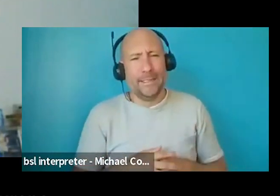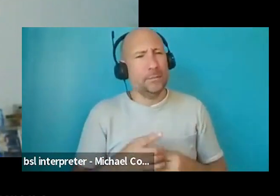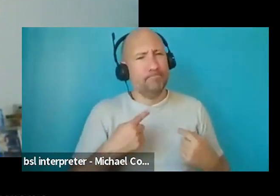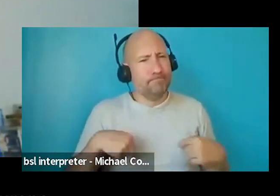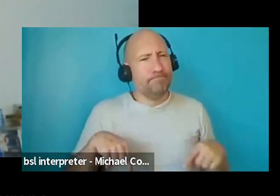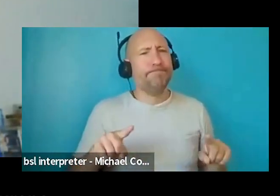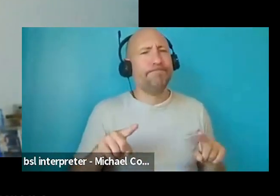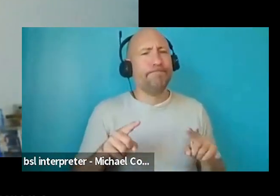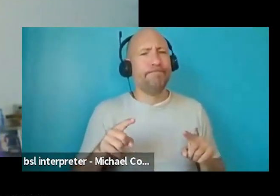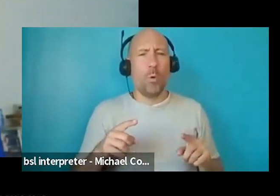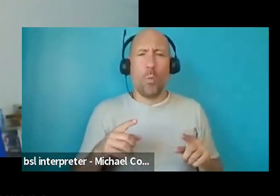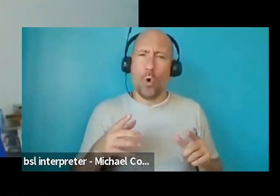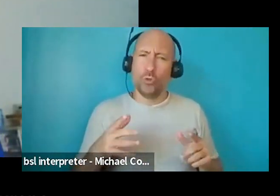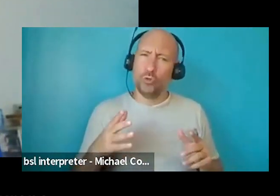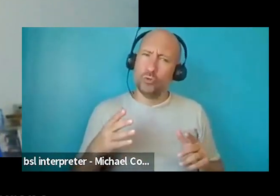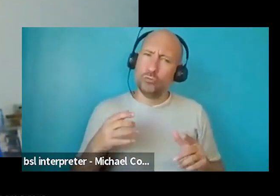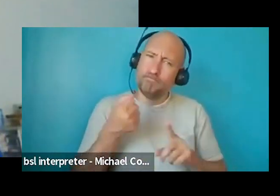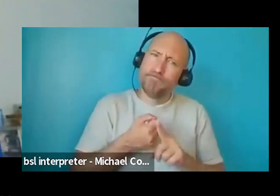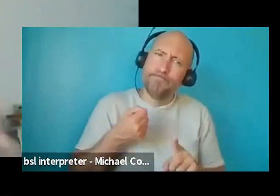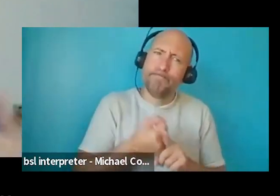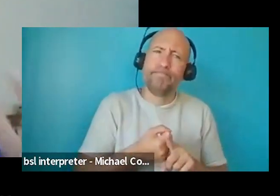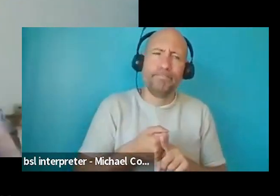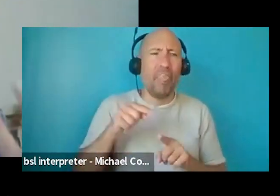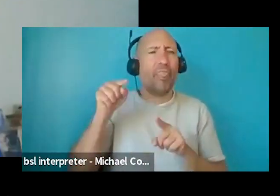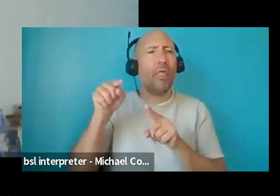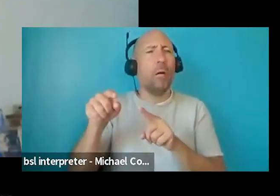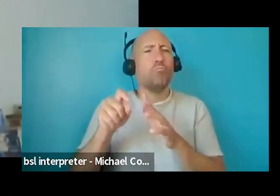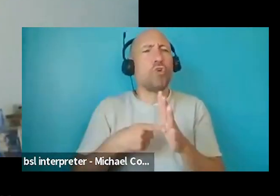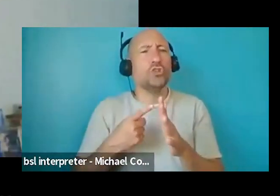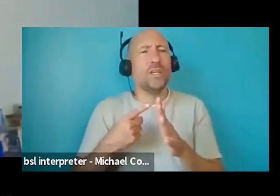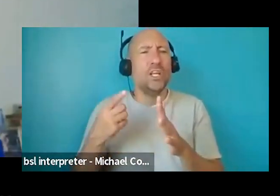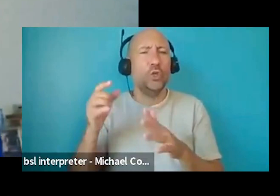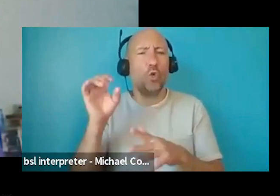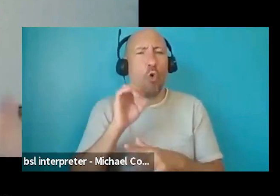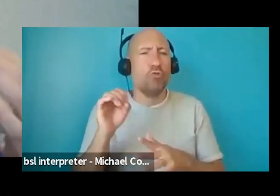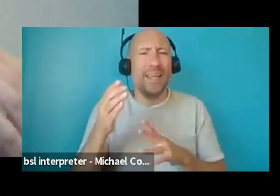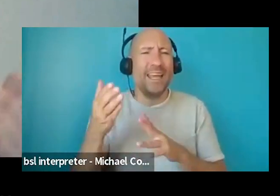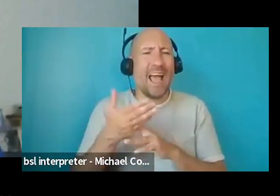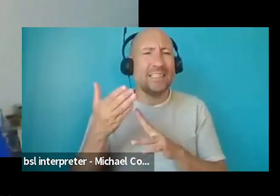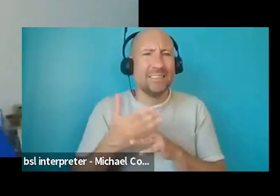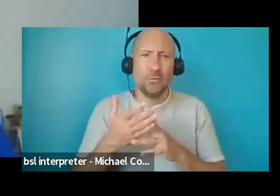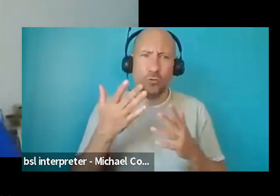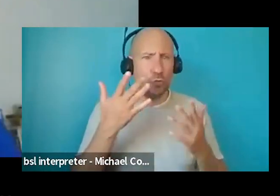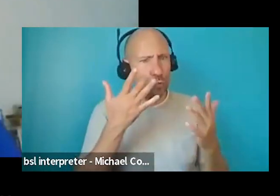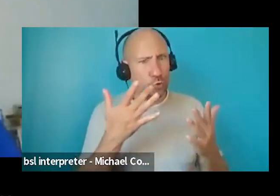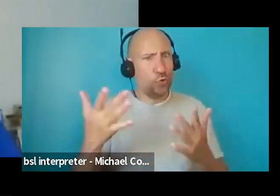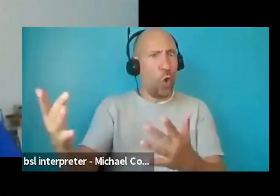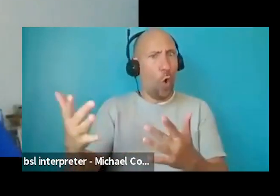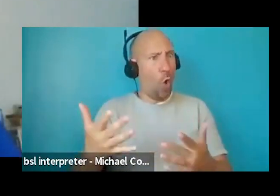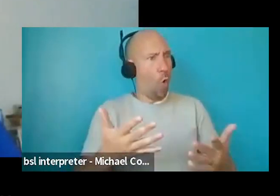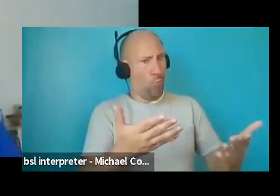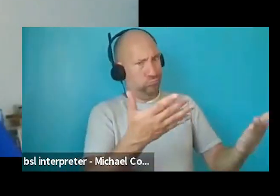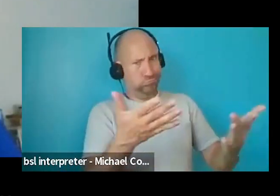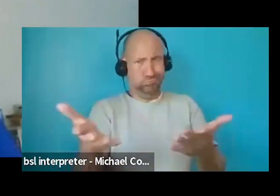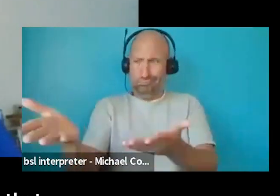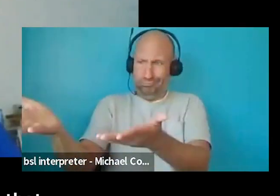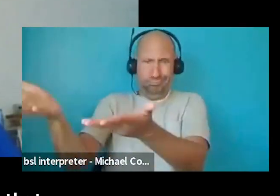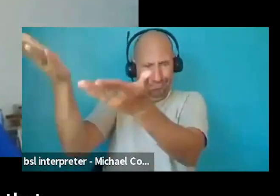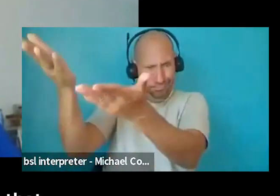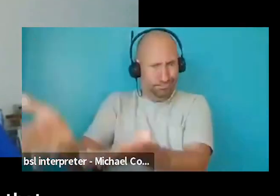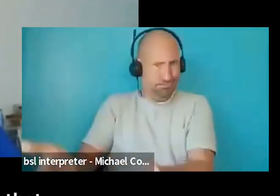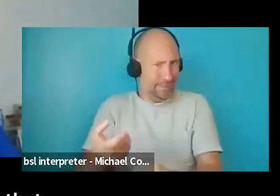Beyond Access in particular, that project was showing the great creativity and the high level of